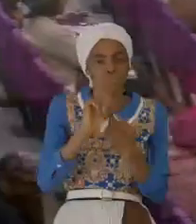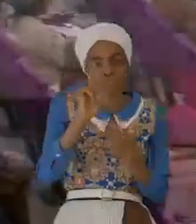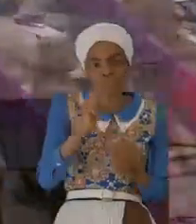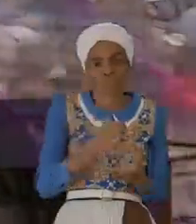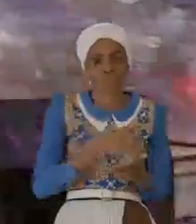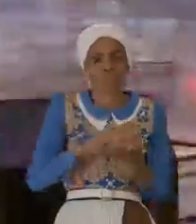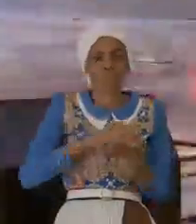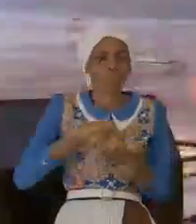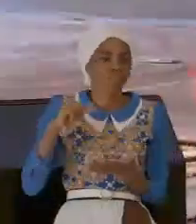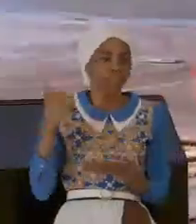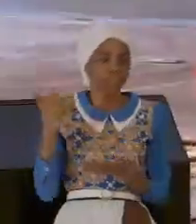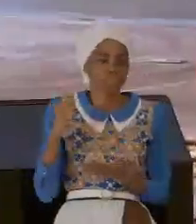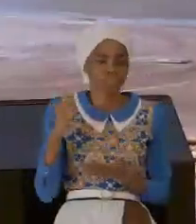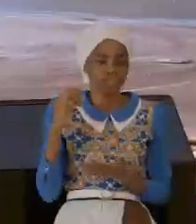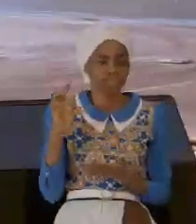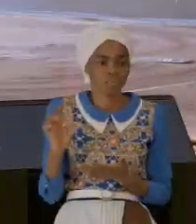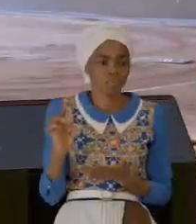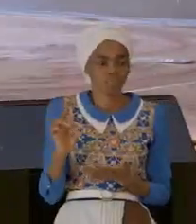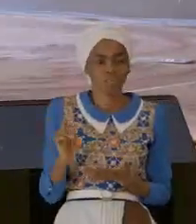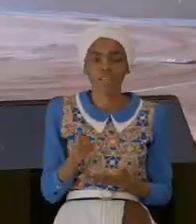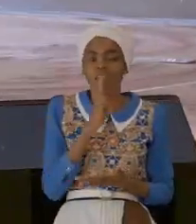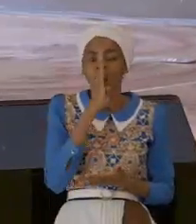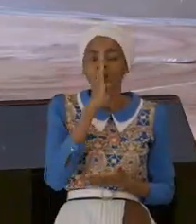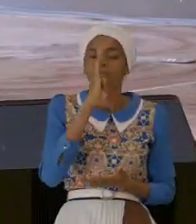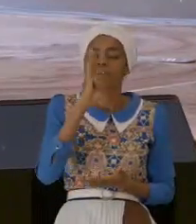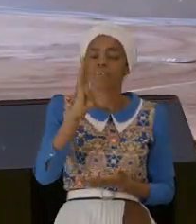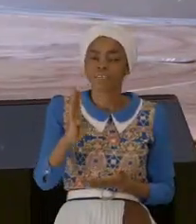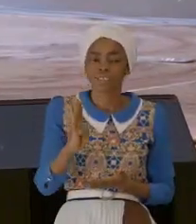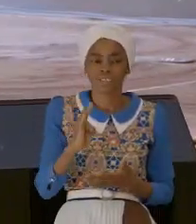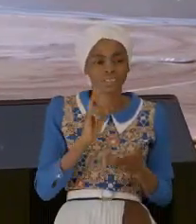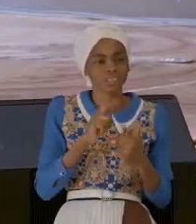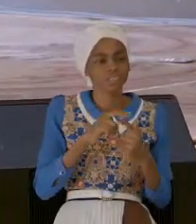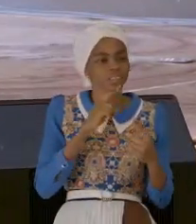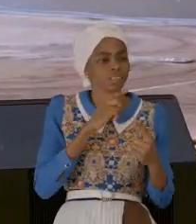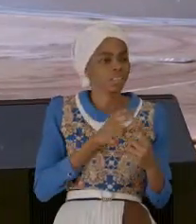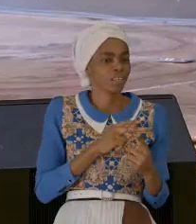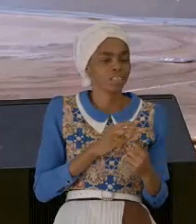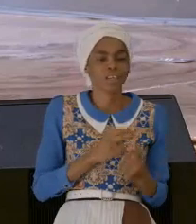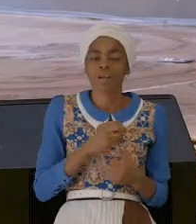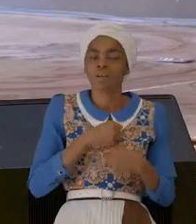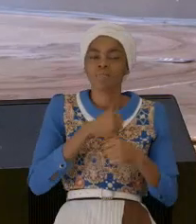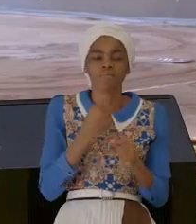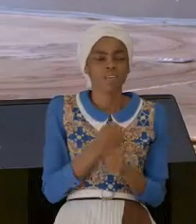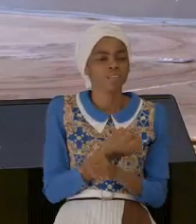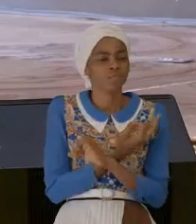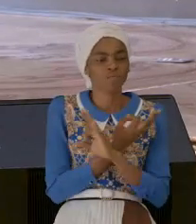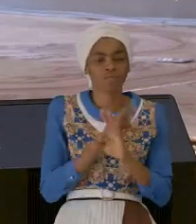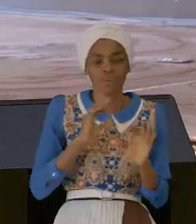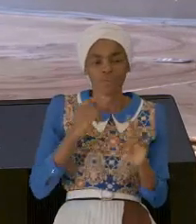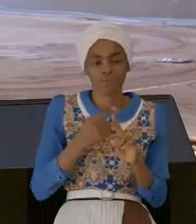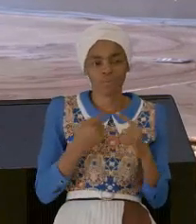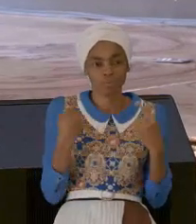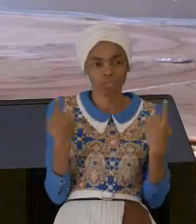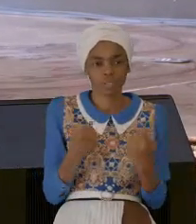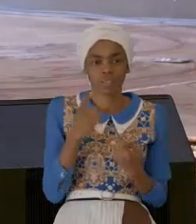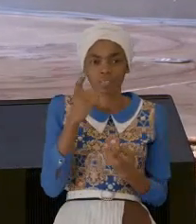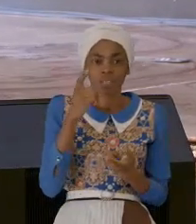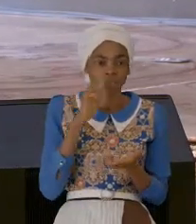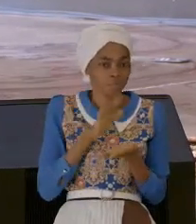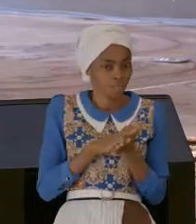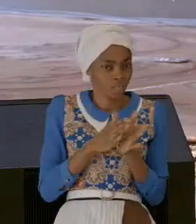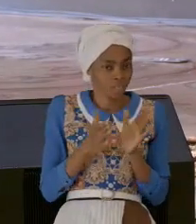verse 18, being then made free from sin, ye